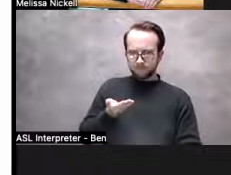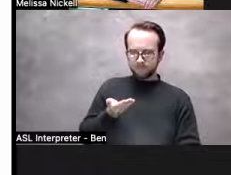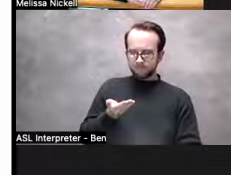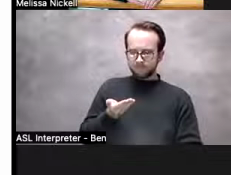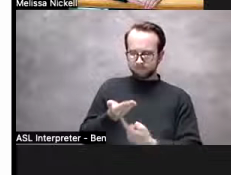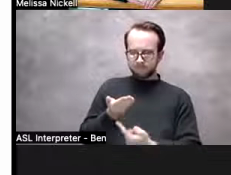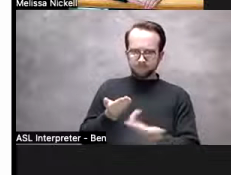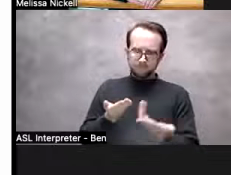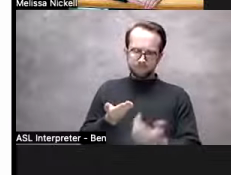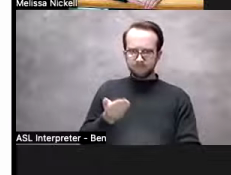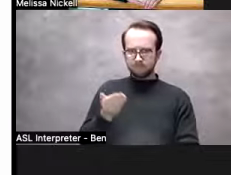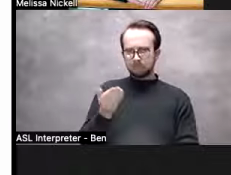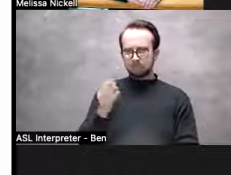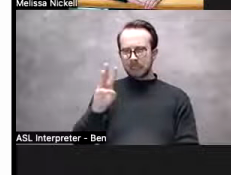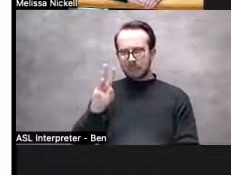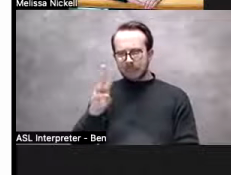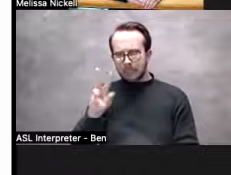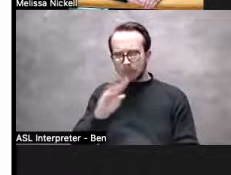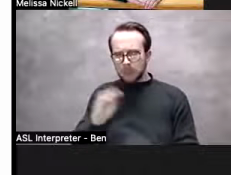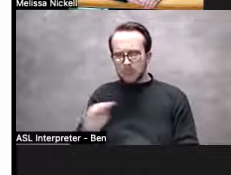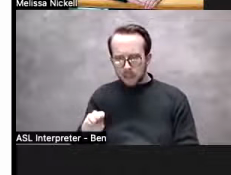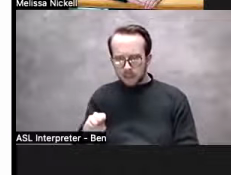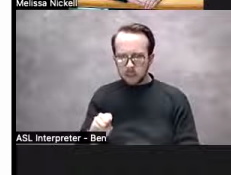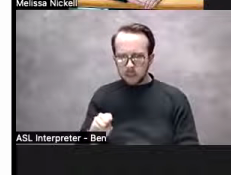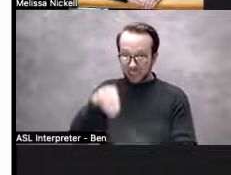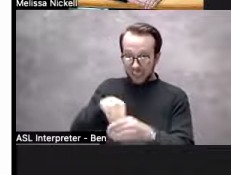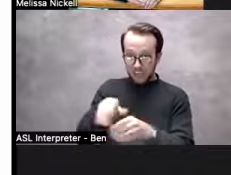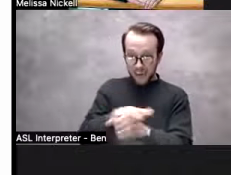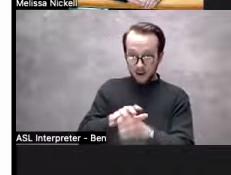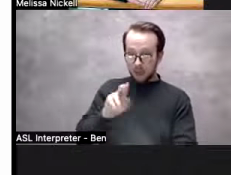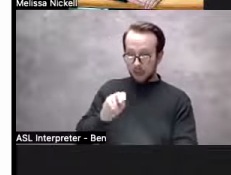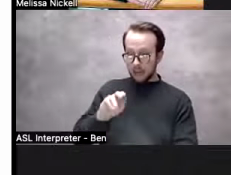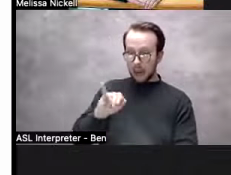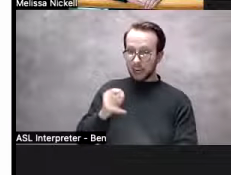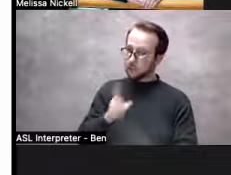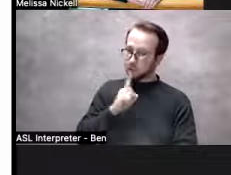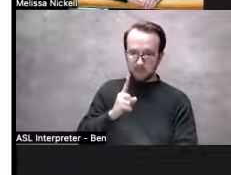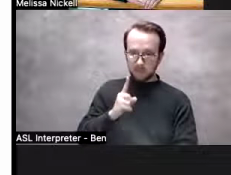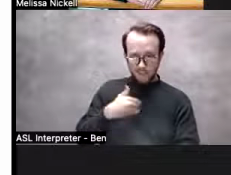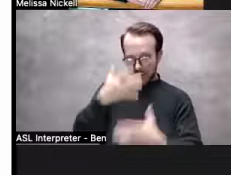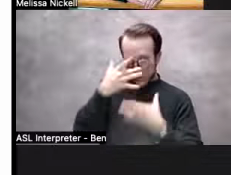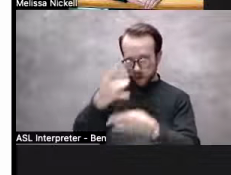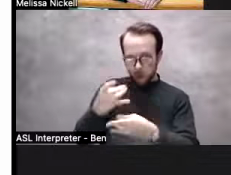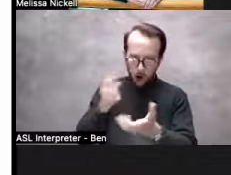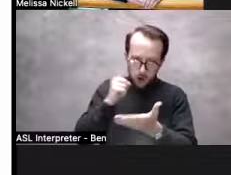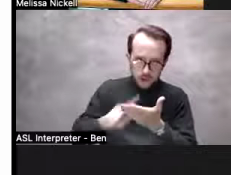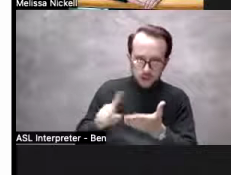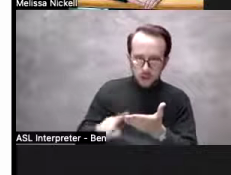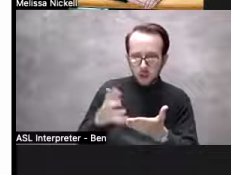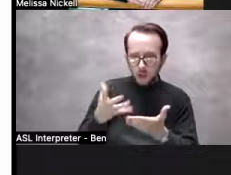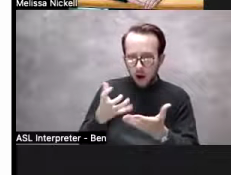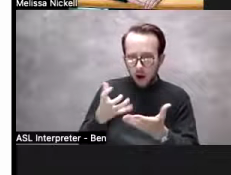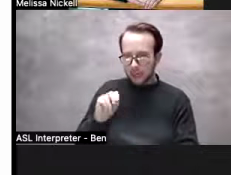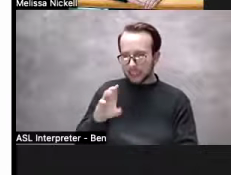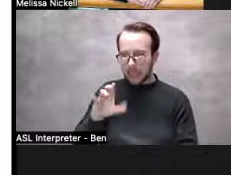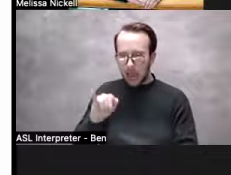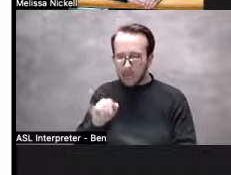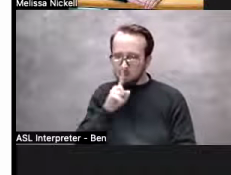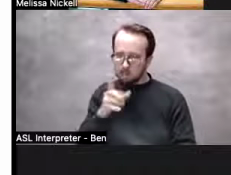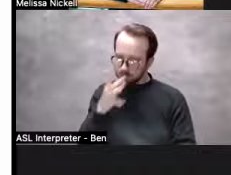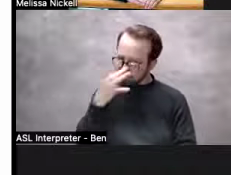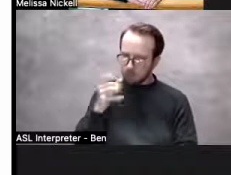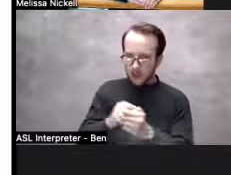the 16th percentile, but it's in an area that NIH really wants to have some research, or NCI really is interested in that area of